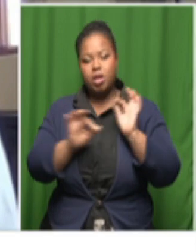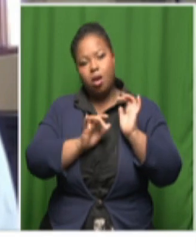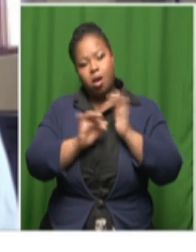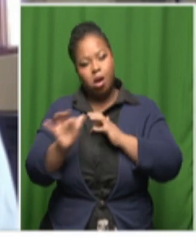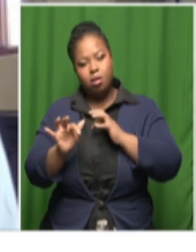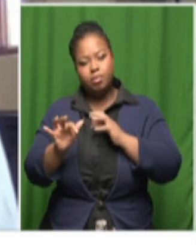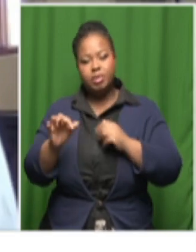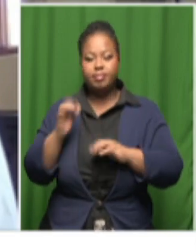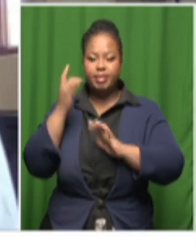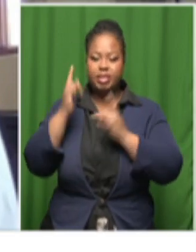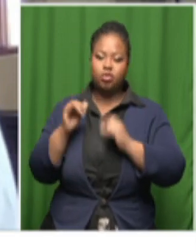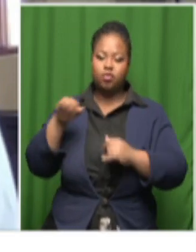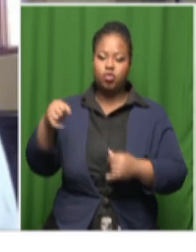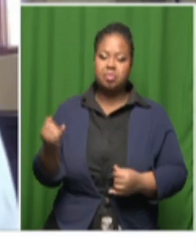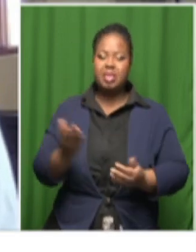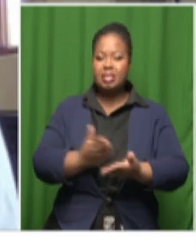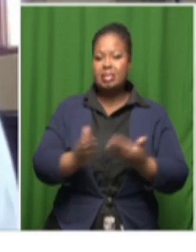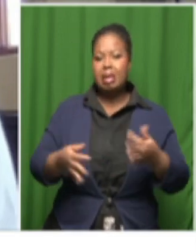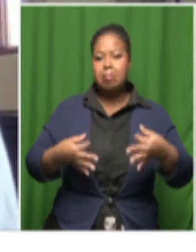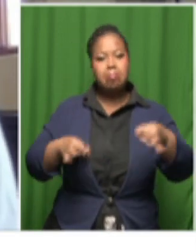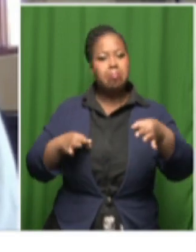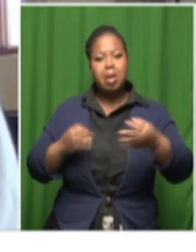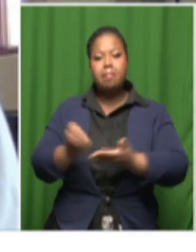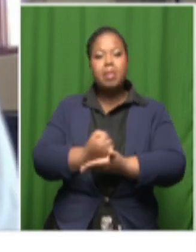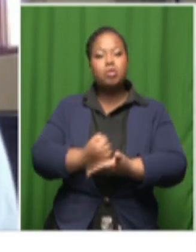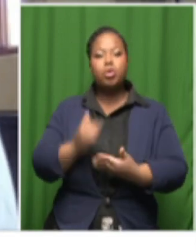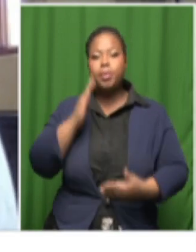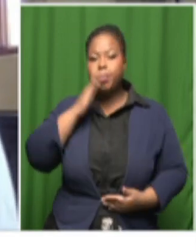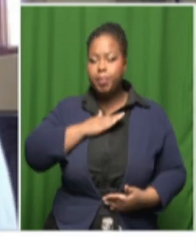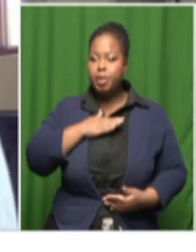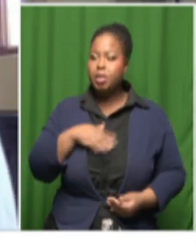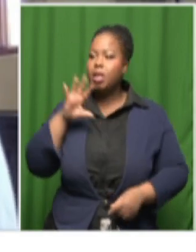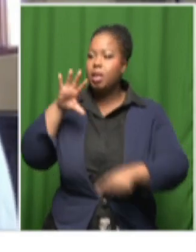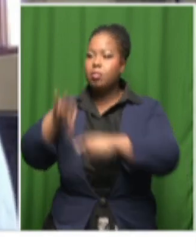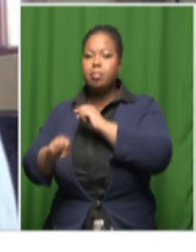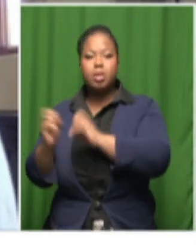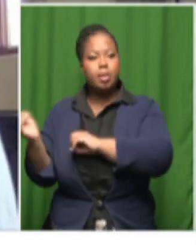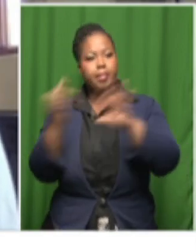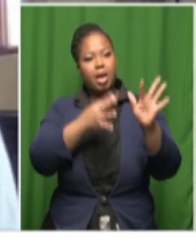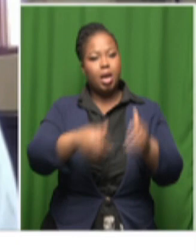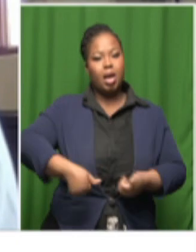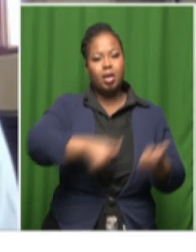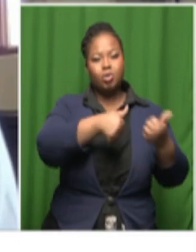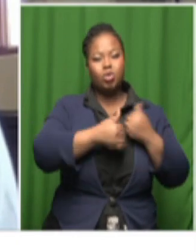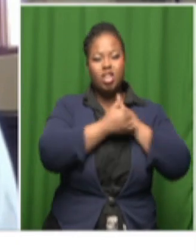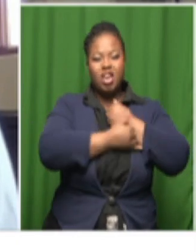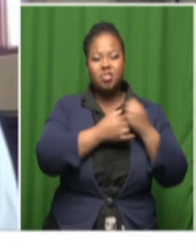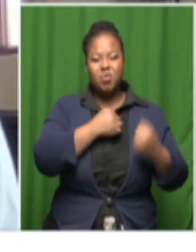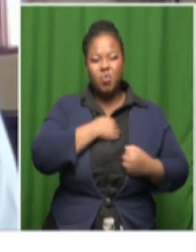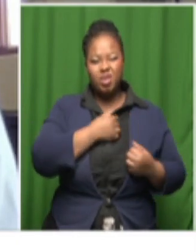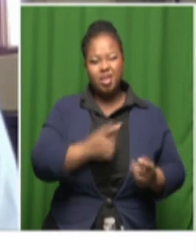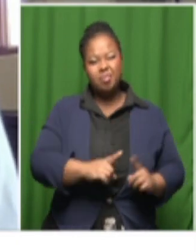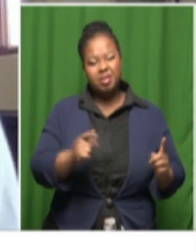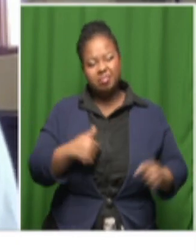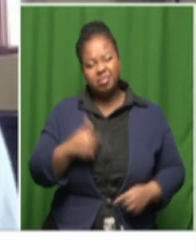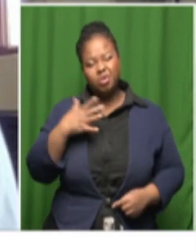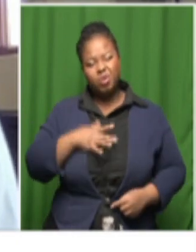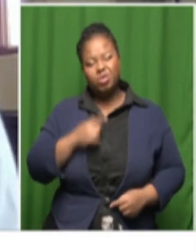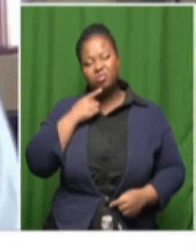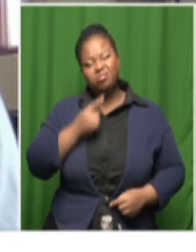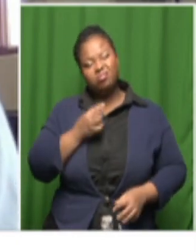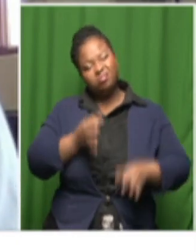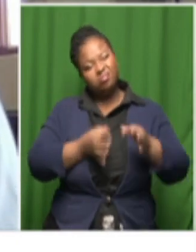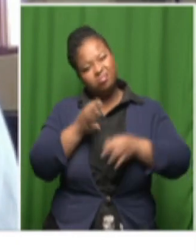Some are undocumented, often some are deported. But what I try to get across is that these are